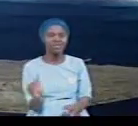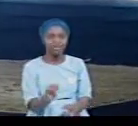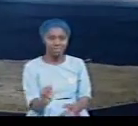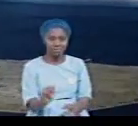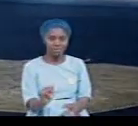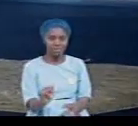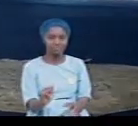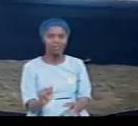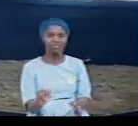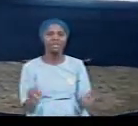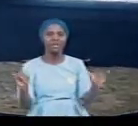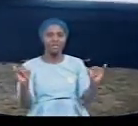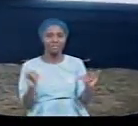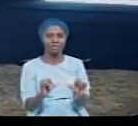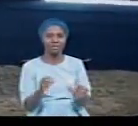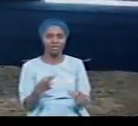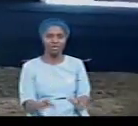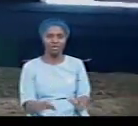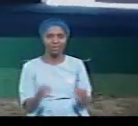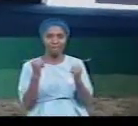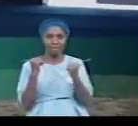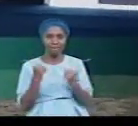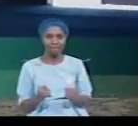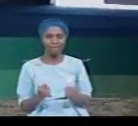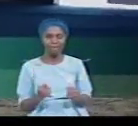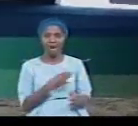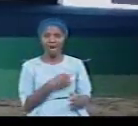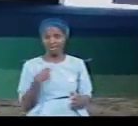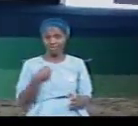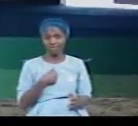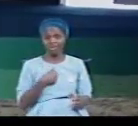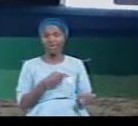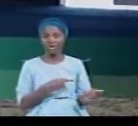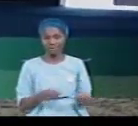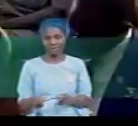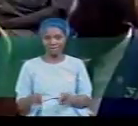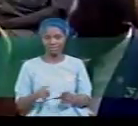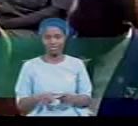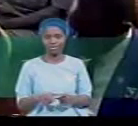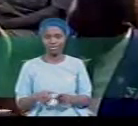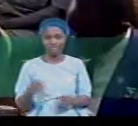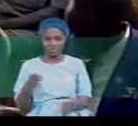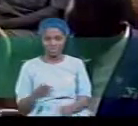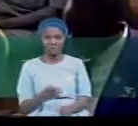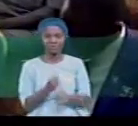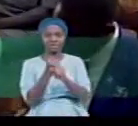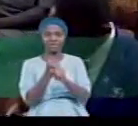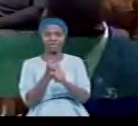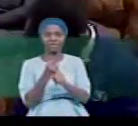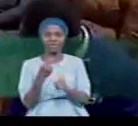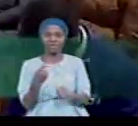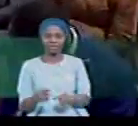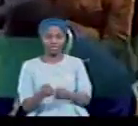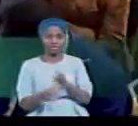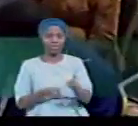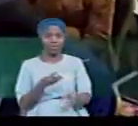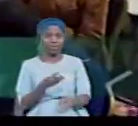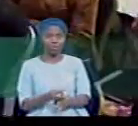measure of power, and we're ready to take the world for Christ. Are you